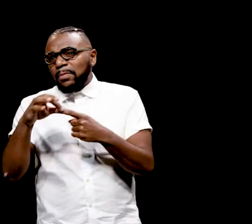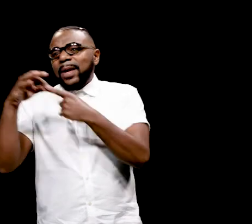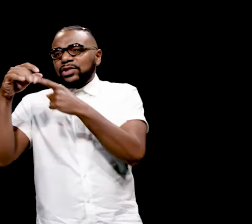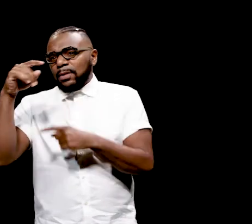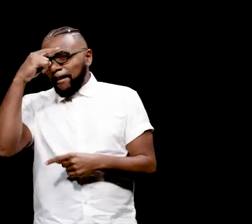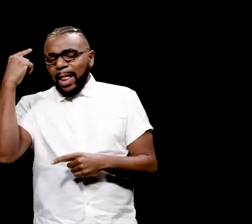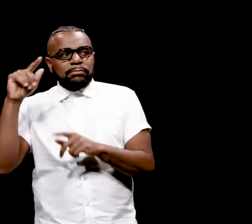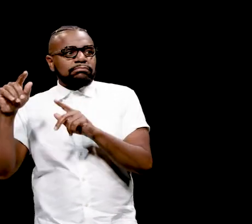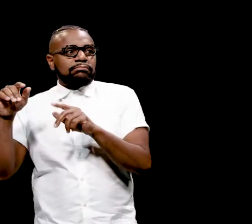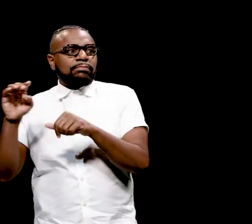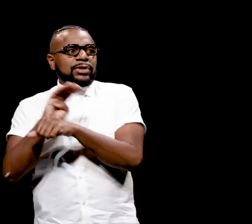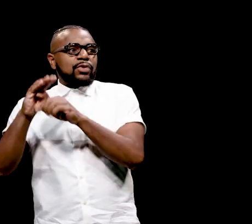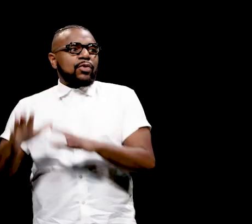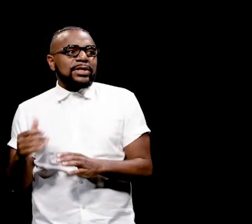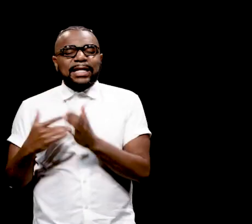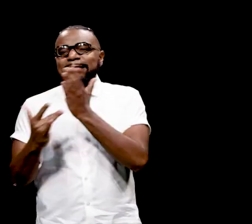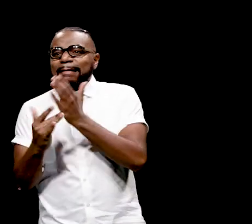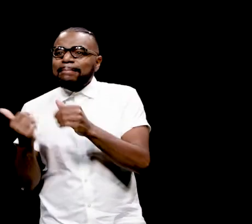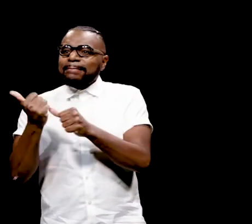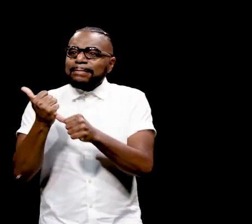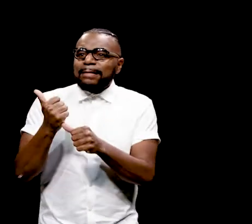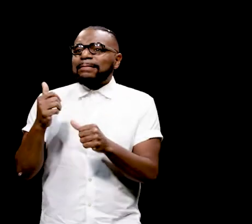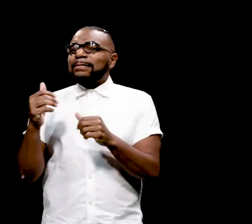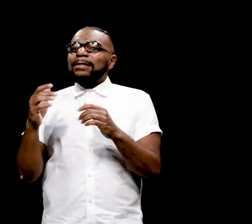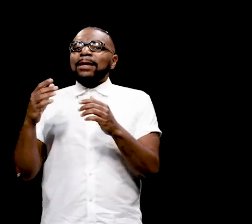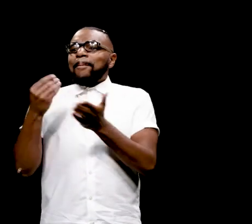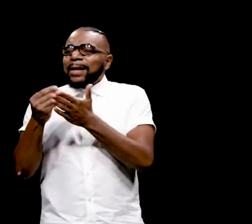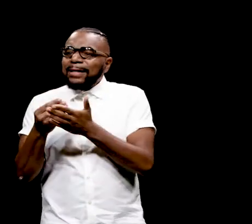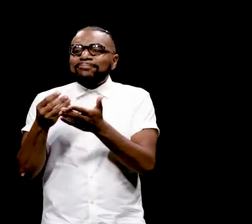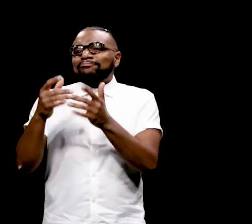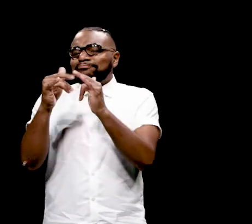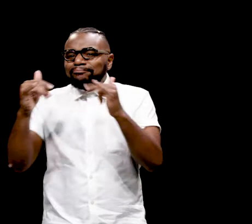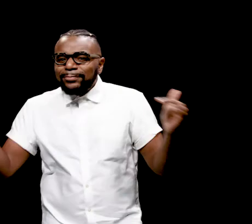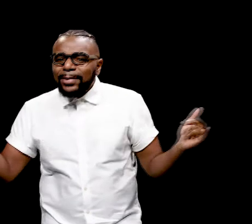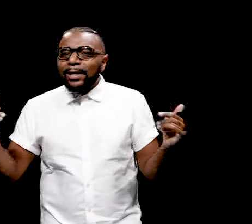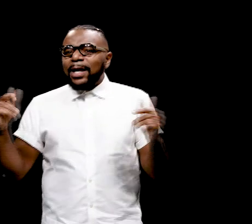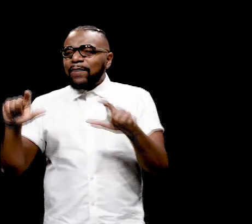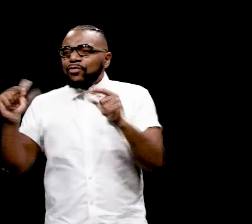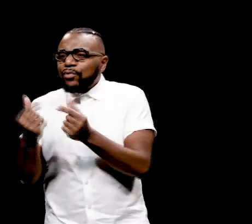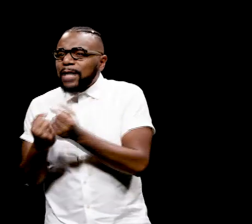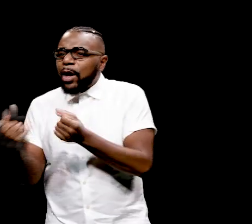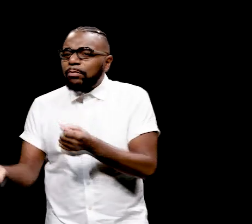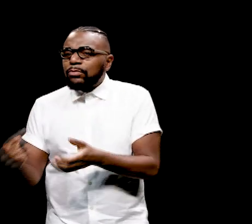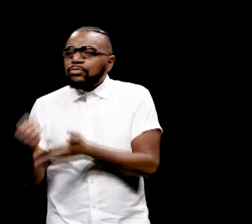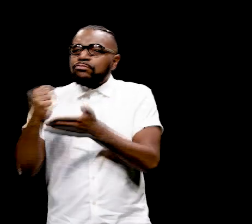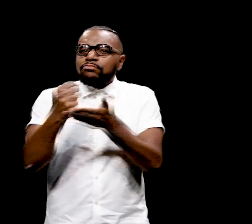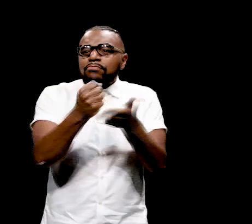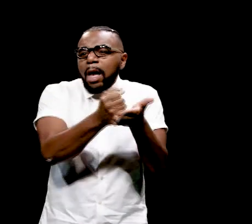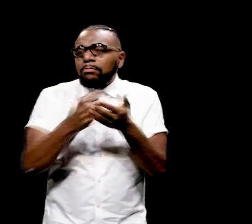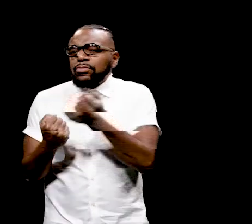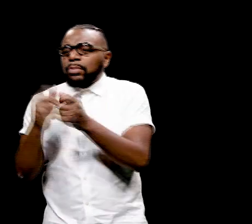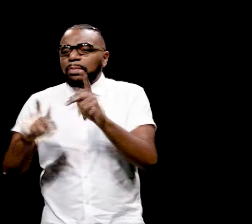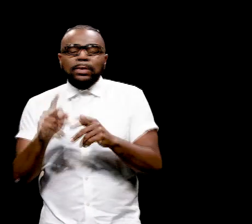to capital resources, technical assistance, training, even affiliate groups who can help lift people up. It's harder to come by. And